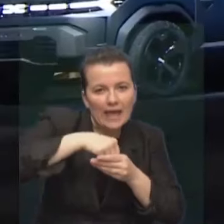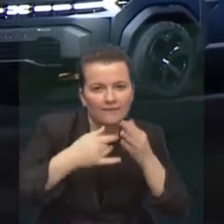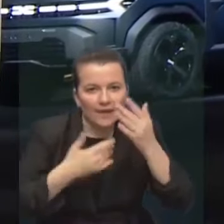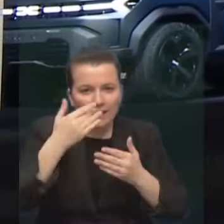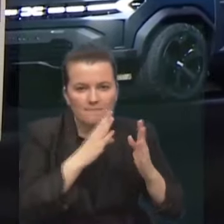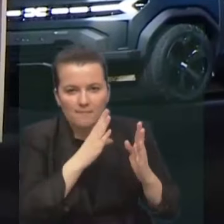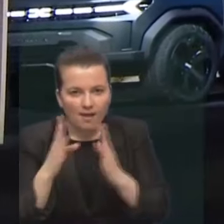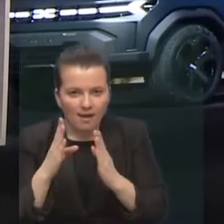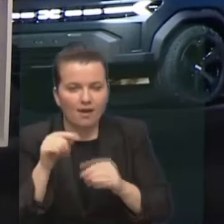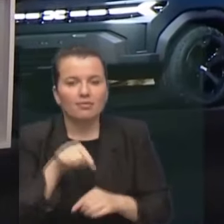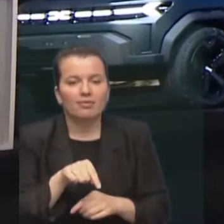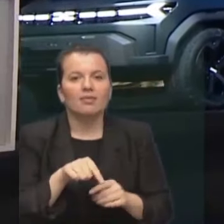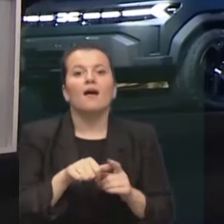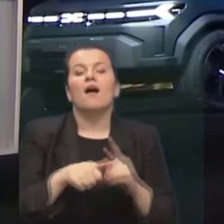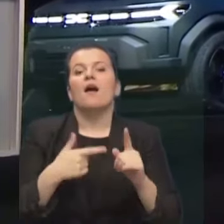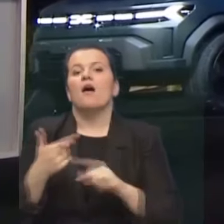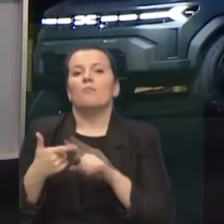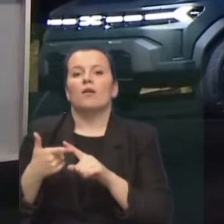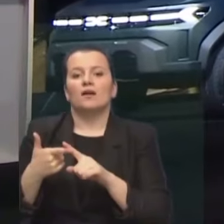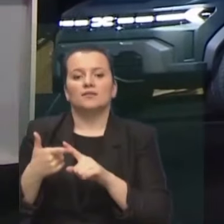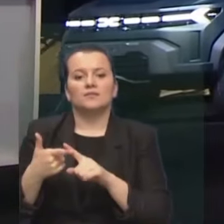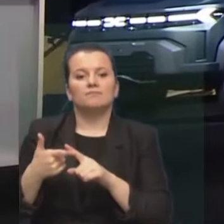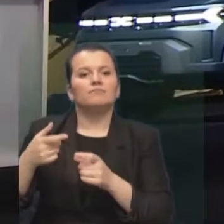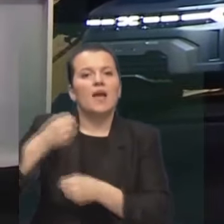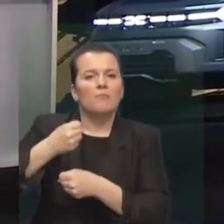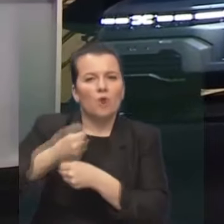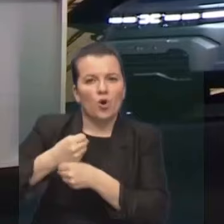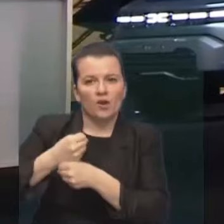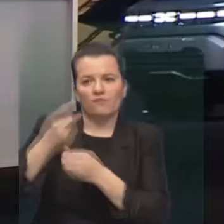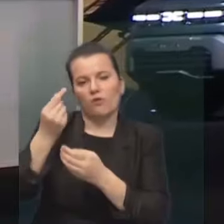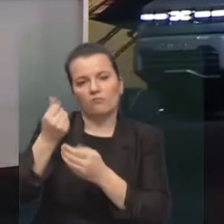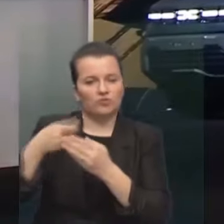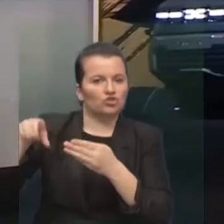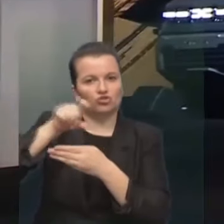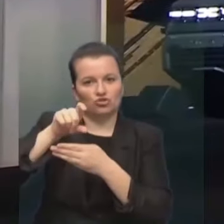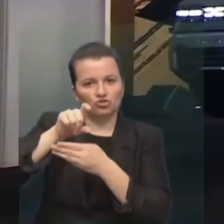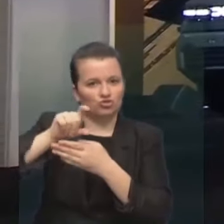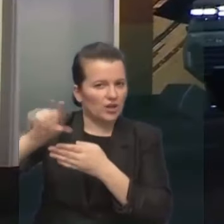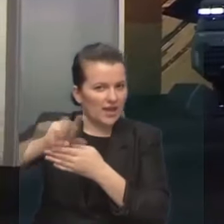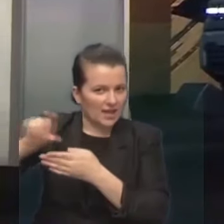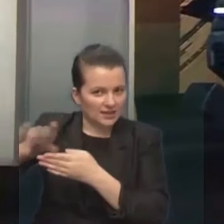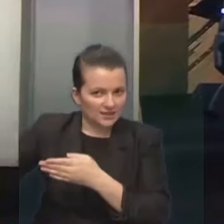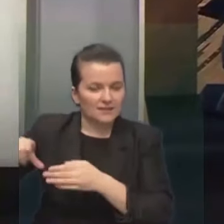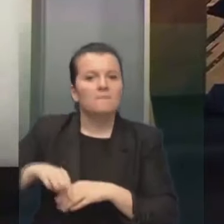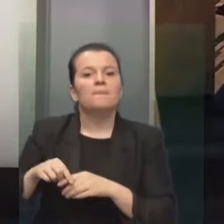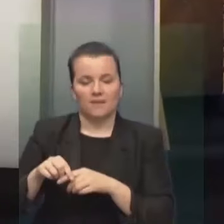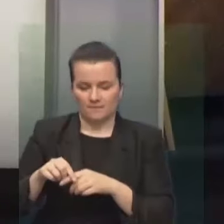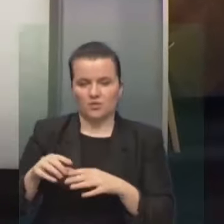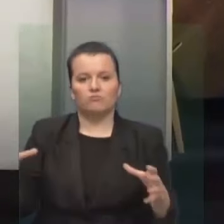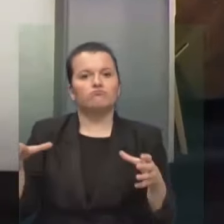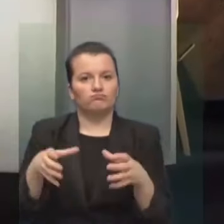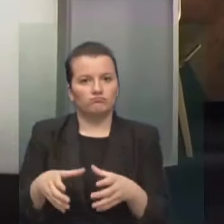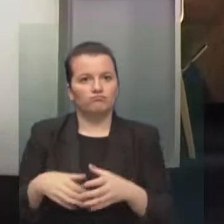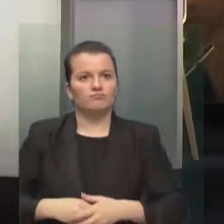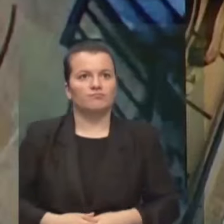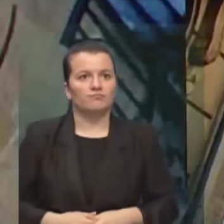the employees holding shares, company shares as part of the shareholding scheme, which with a view